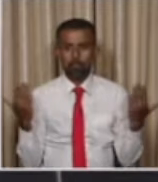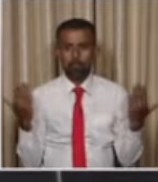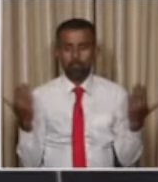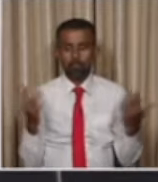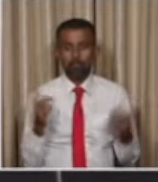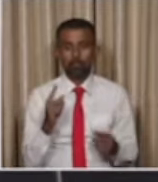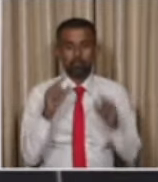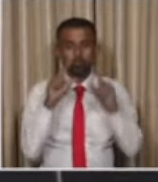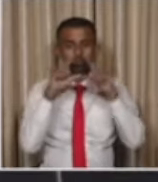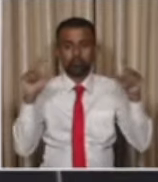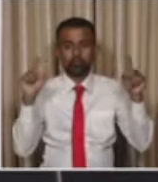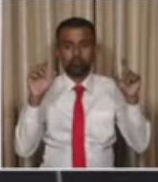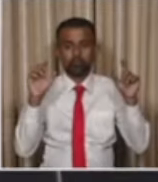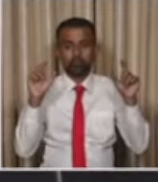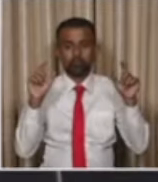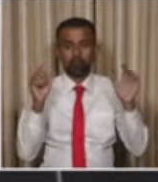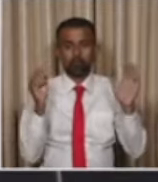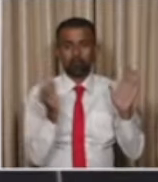days.